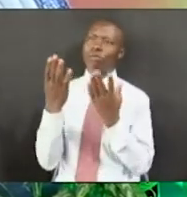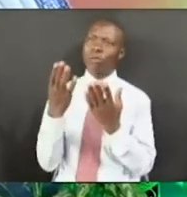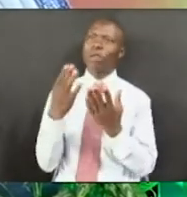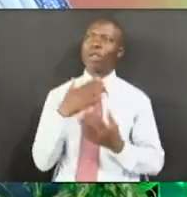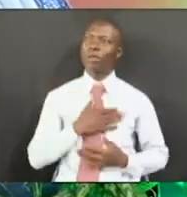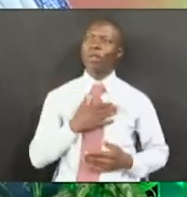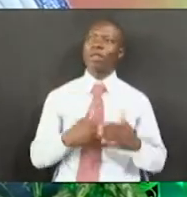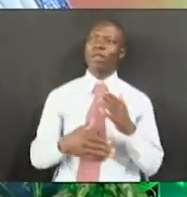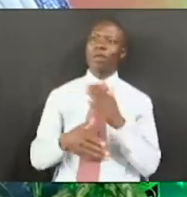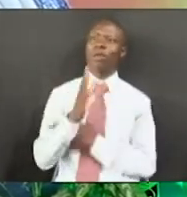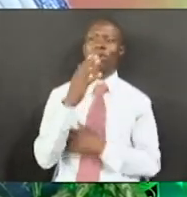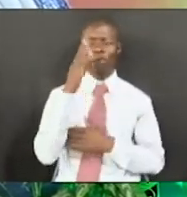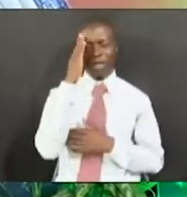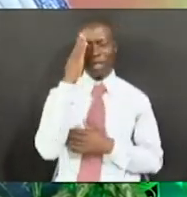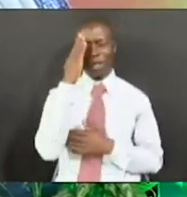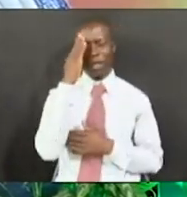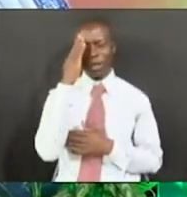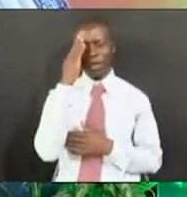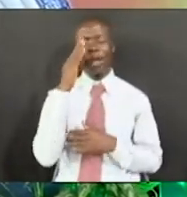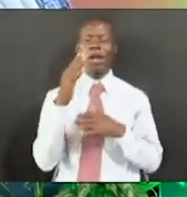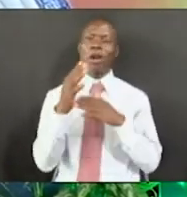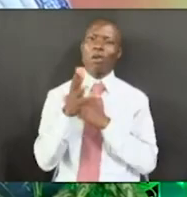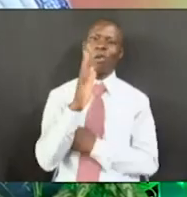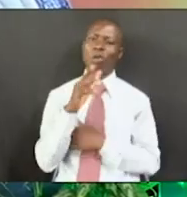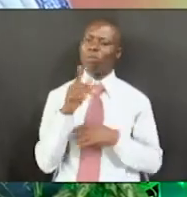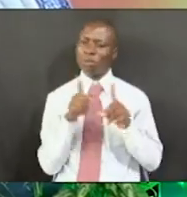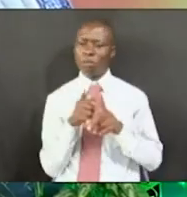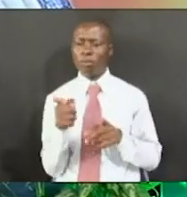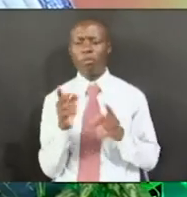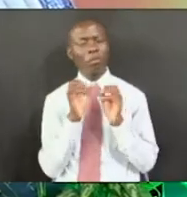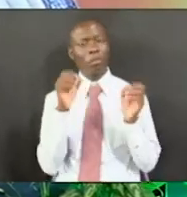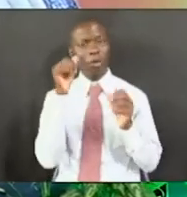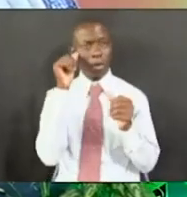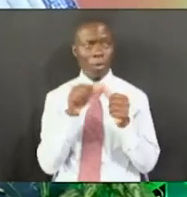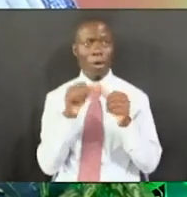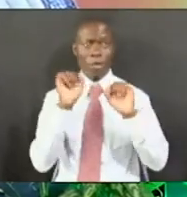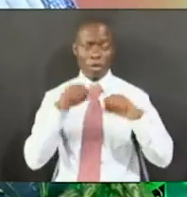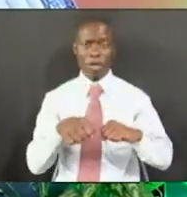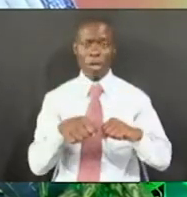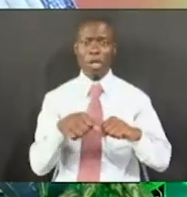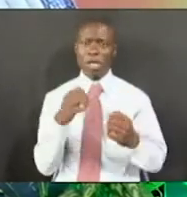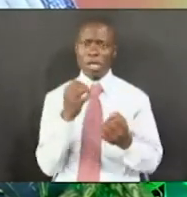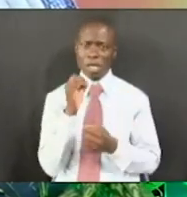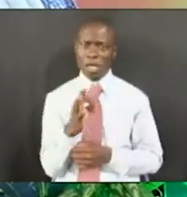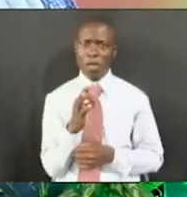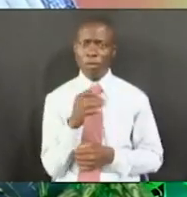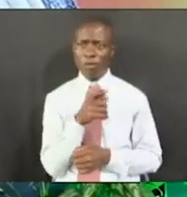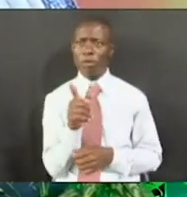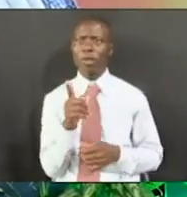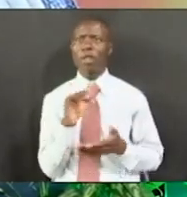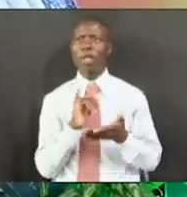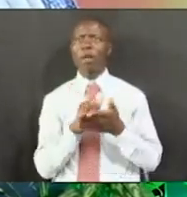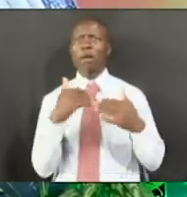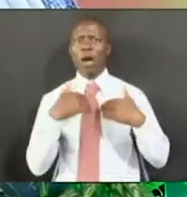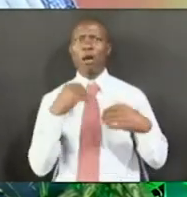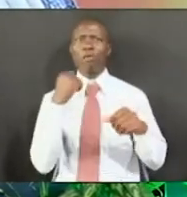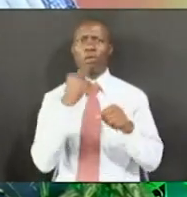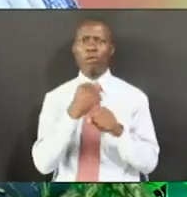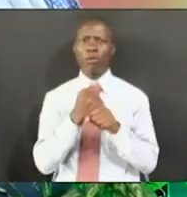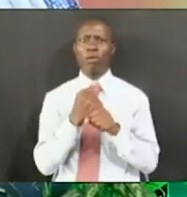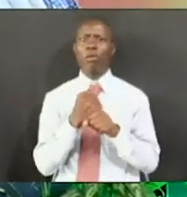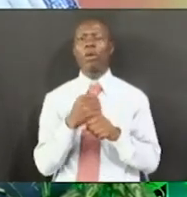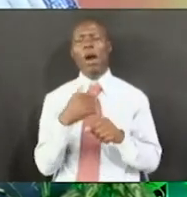Israel. God is not like that. Are we together? You don't need to fast till your hips become like a stick to please